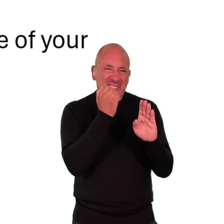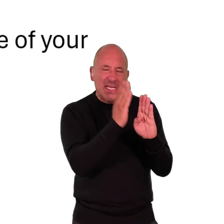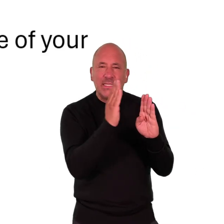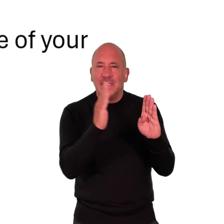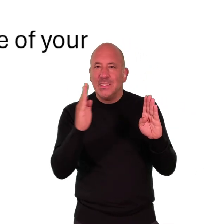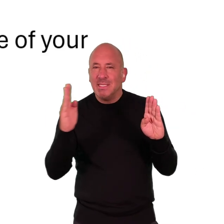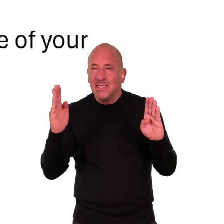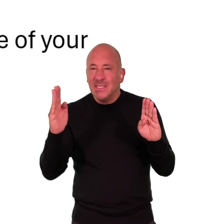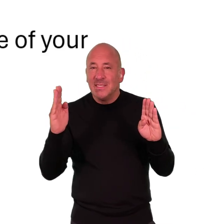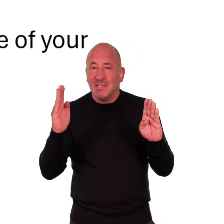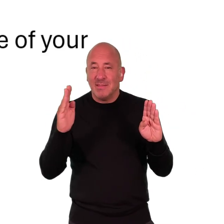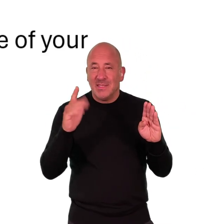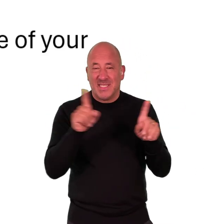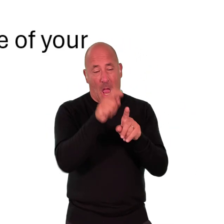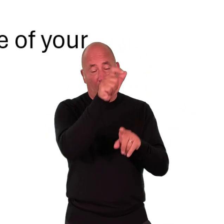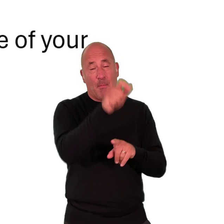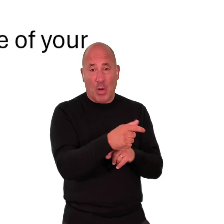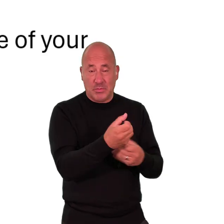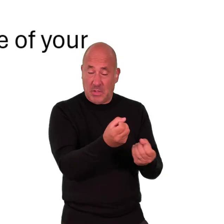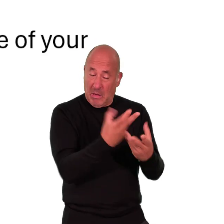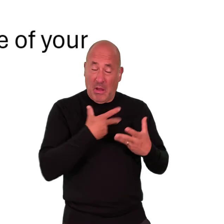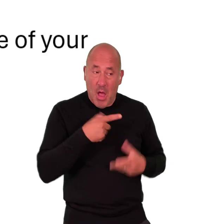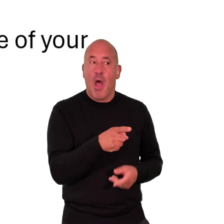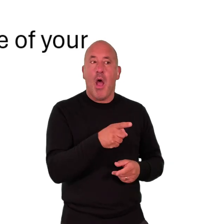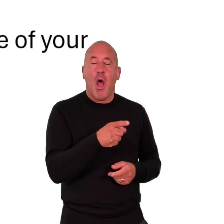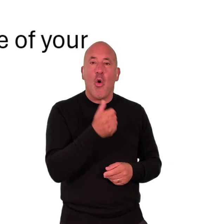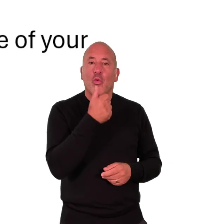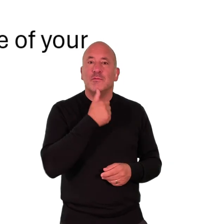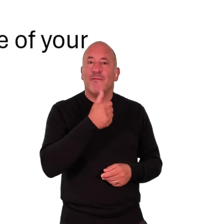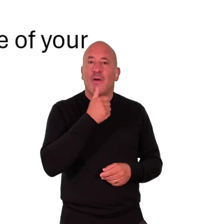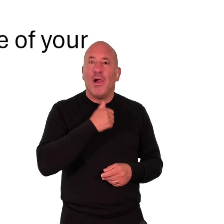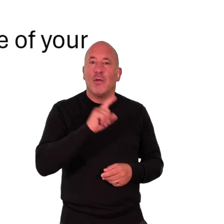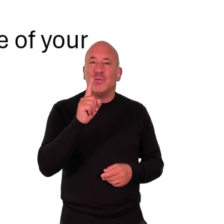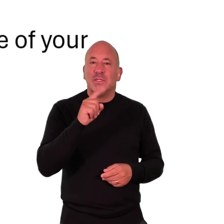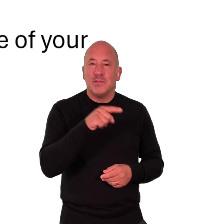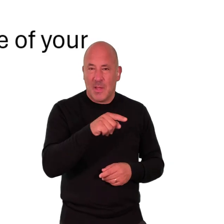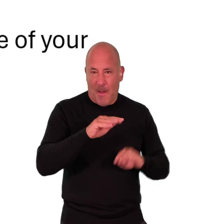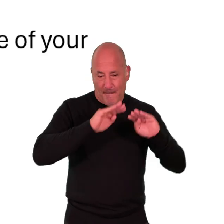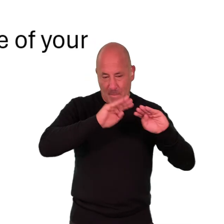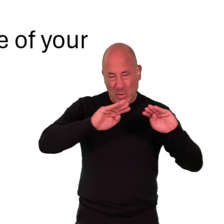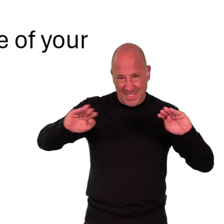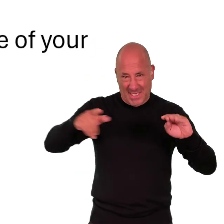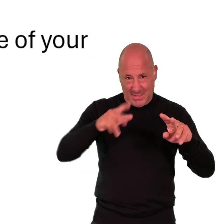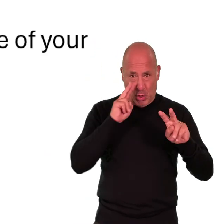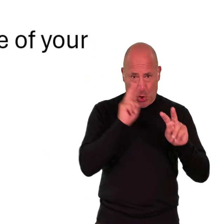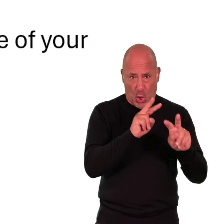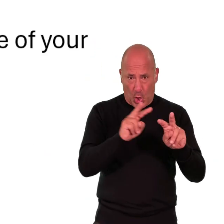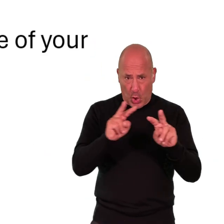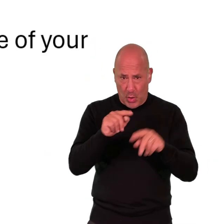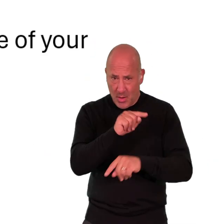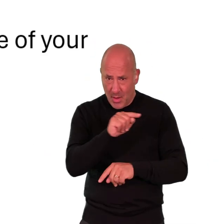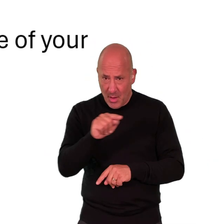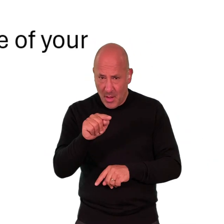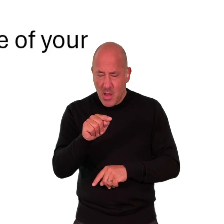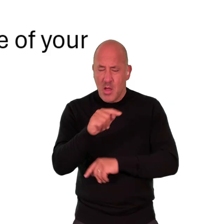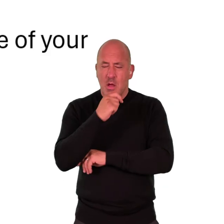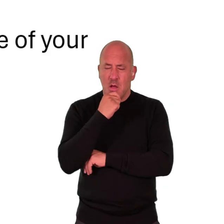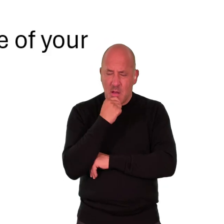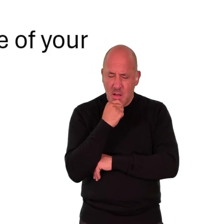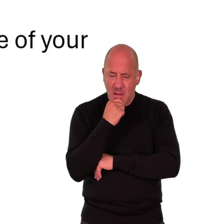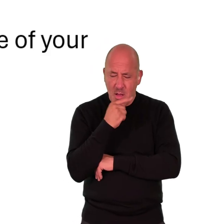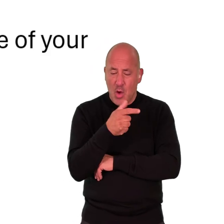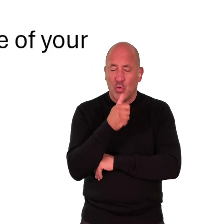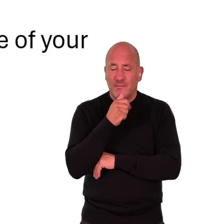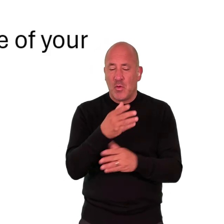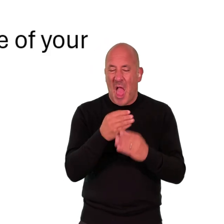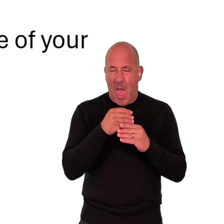their timeline, and then they used that as a guide to think about what they need to spend. So this can help you to